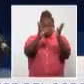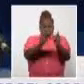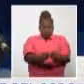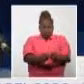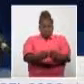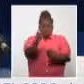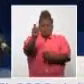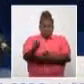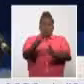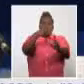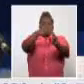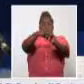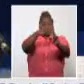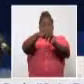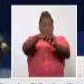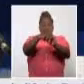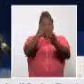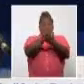cases account for